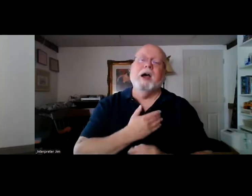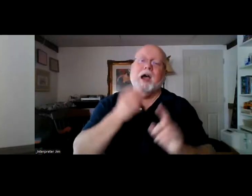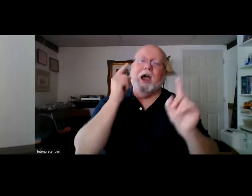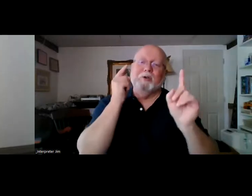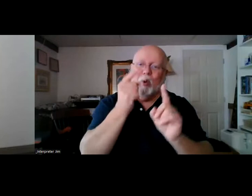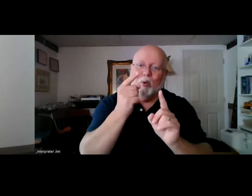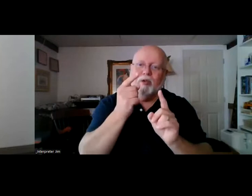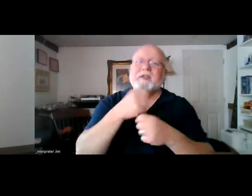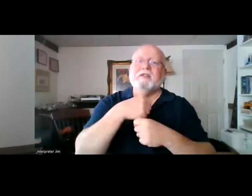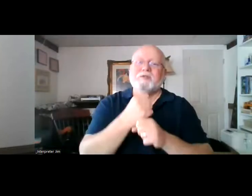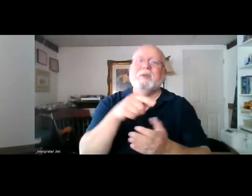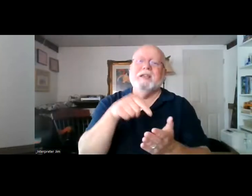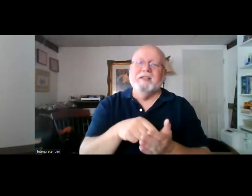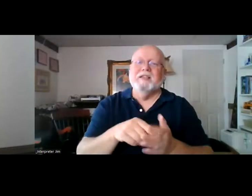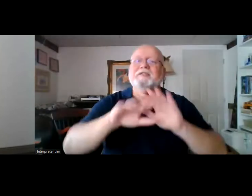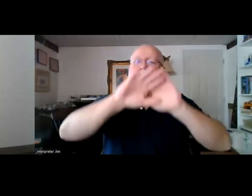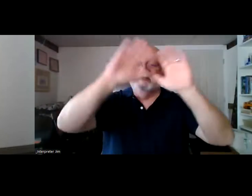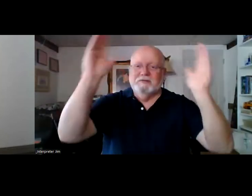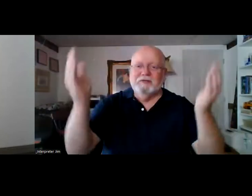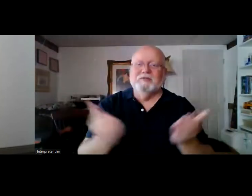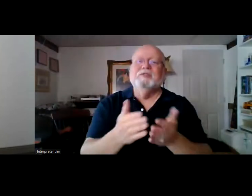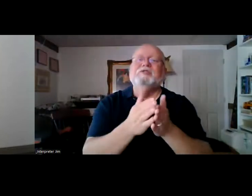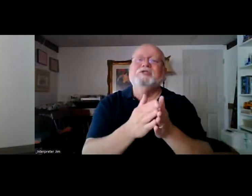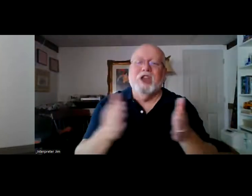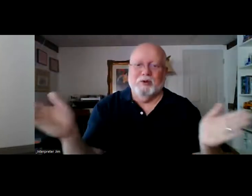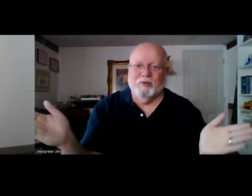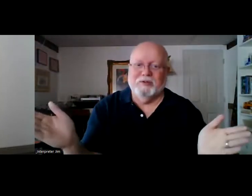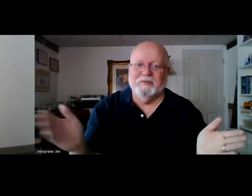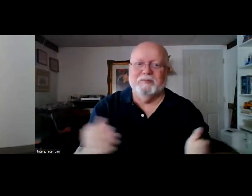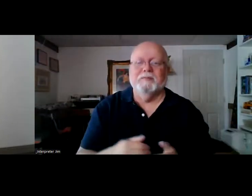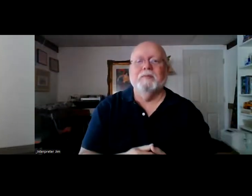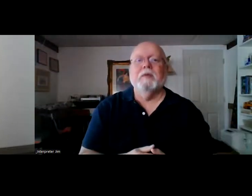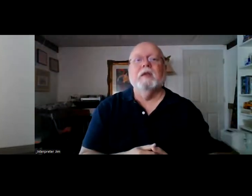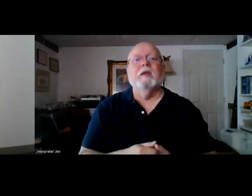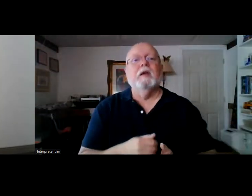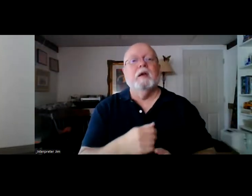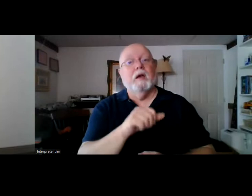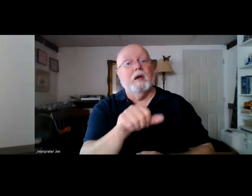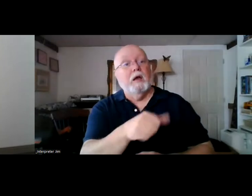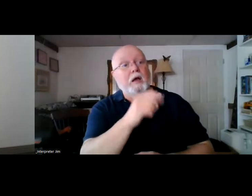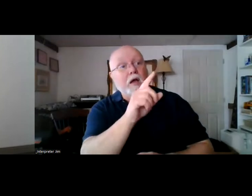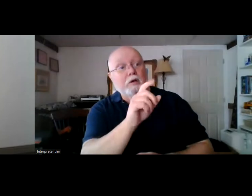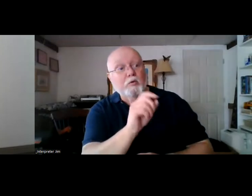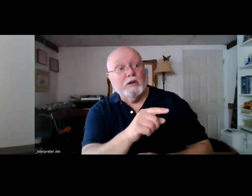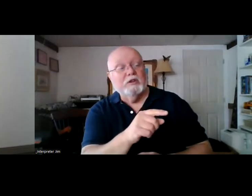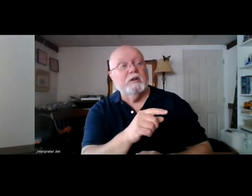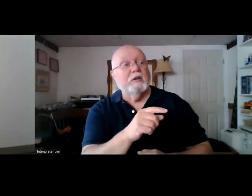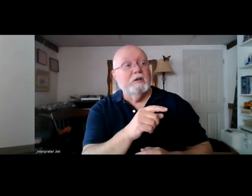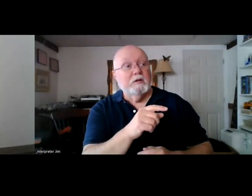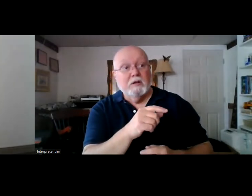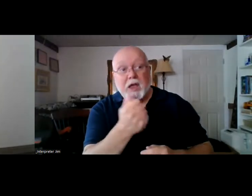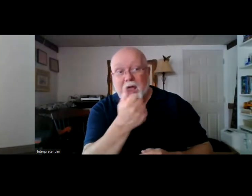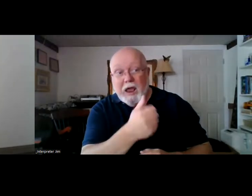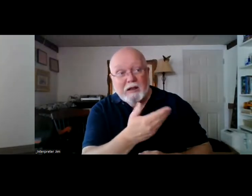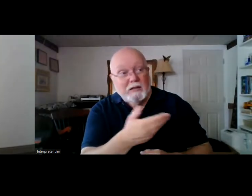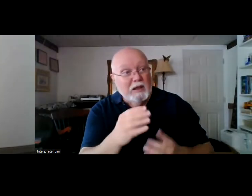Perfect. Thank you so much. Just another question we had, just any data on veterans with gambling disorder